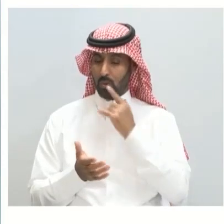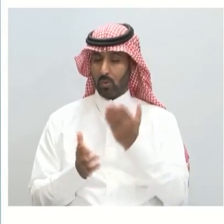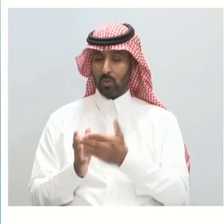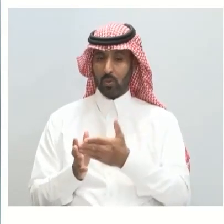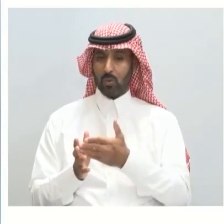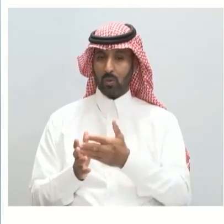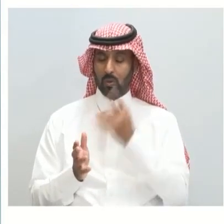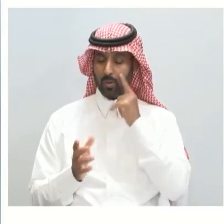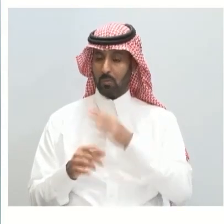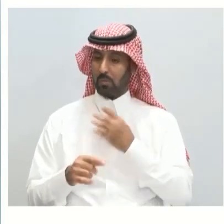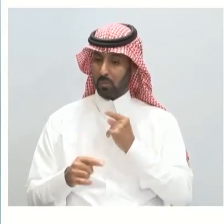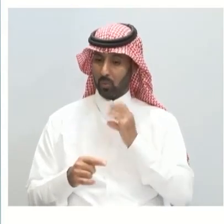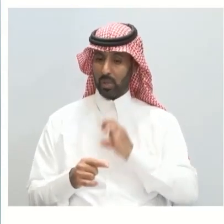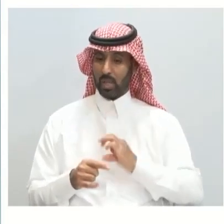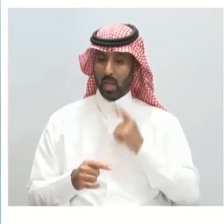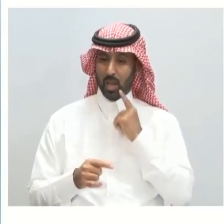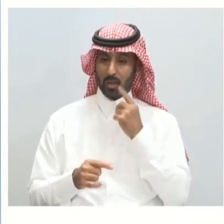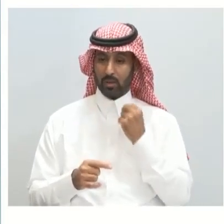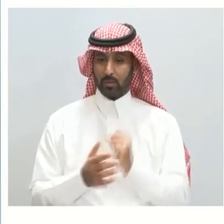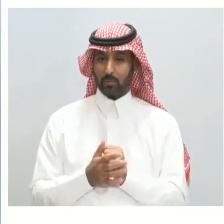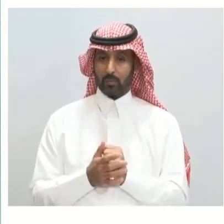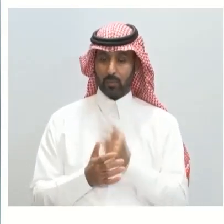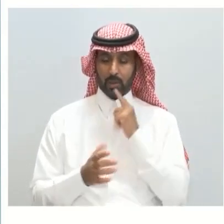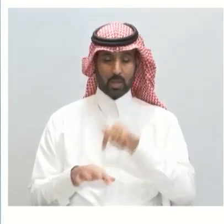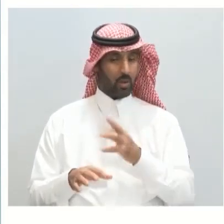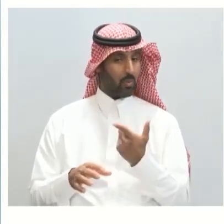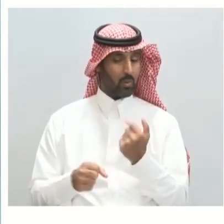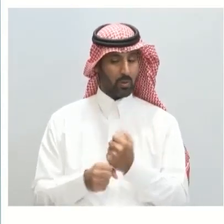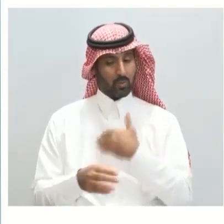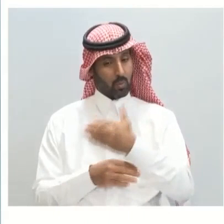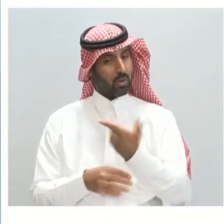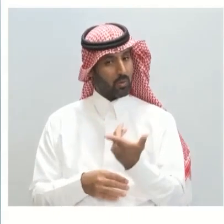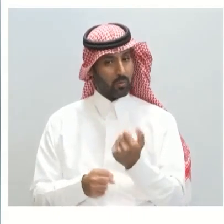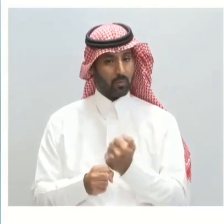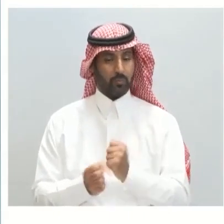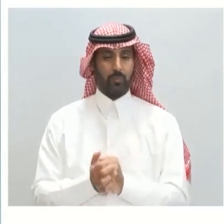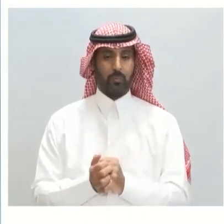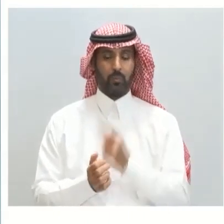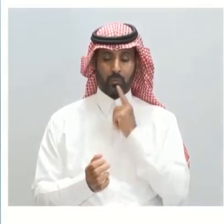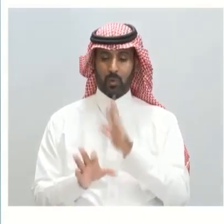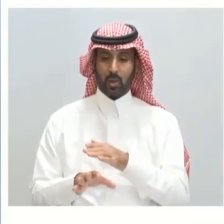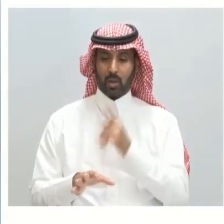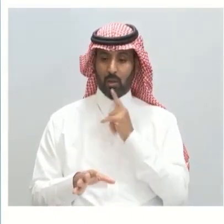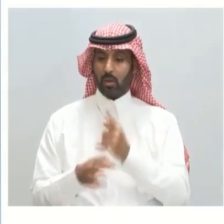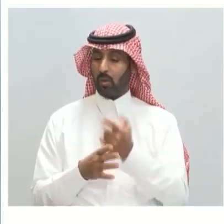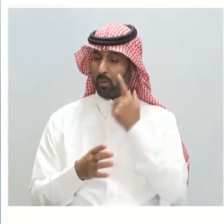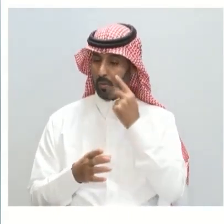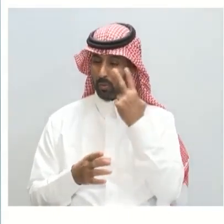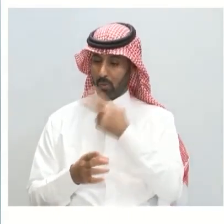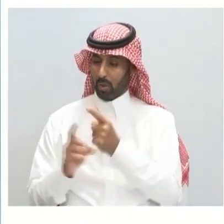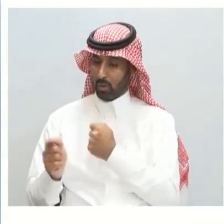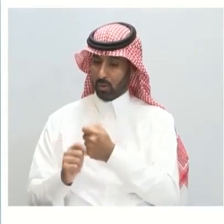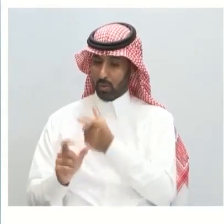But that's the way we like it. Presenter, and now, what's next? Mr. Ali, now we are going to see our